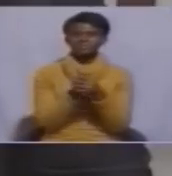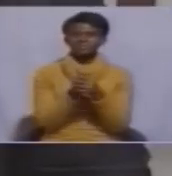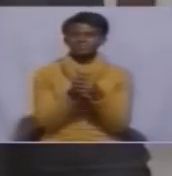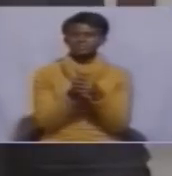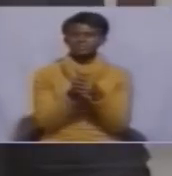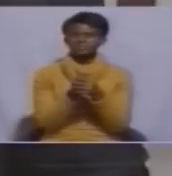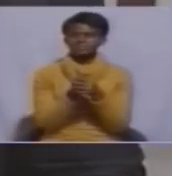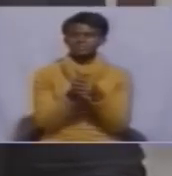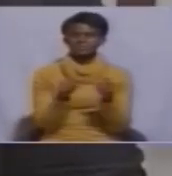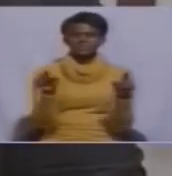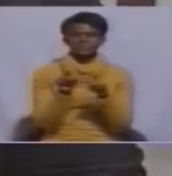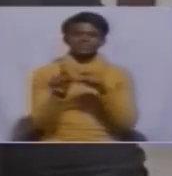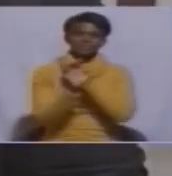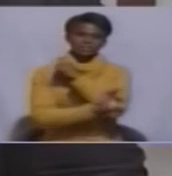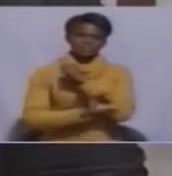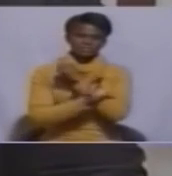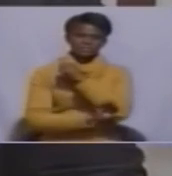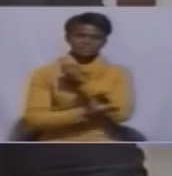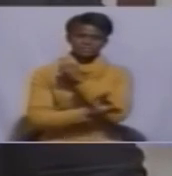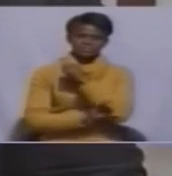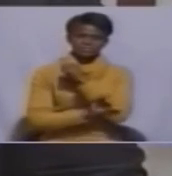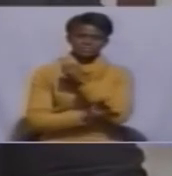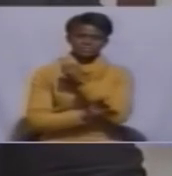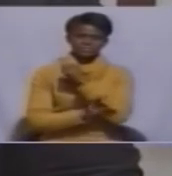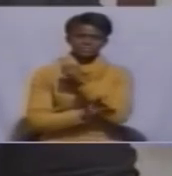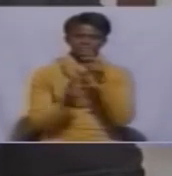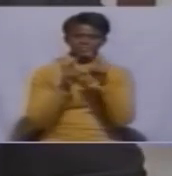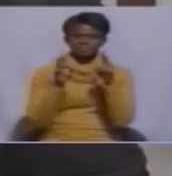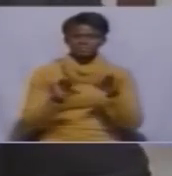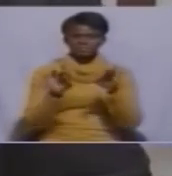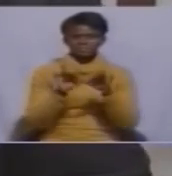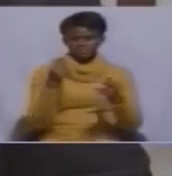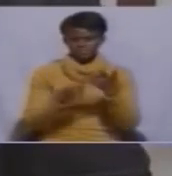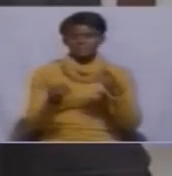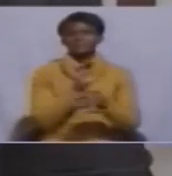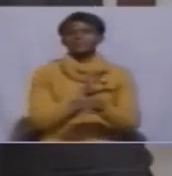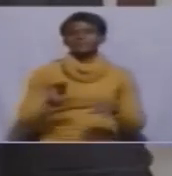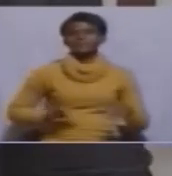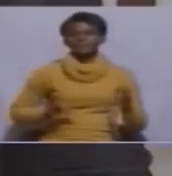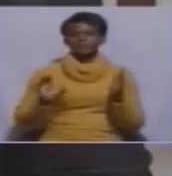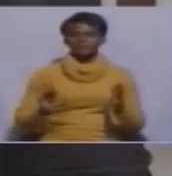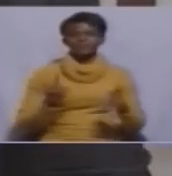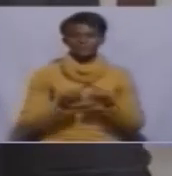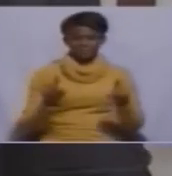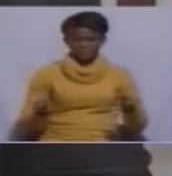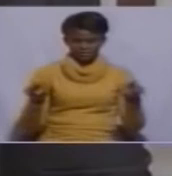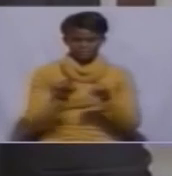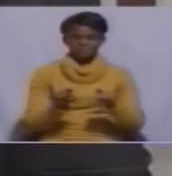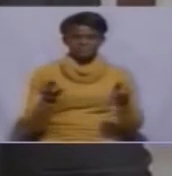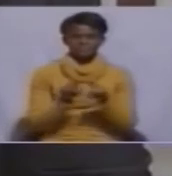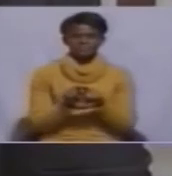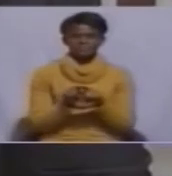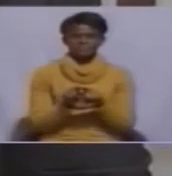merely saying that as a country, the primary religion is Christianity. And then it also, in the same breath, it says